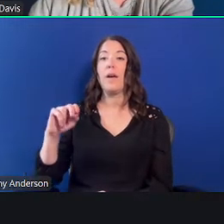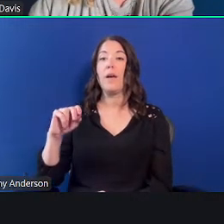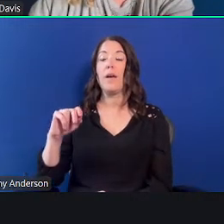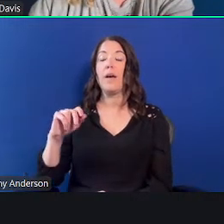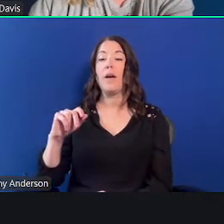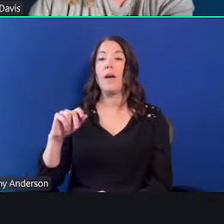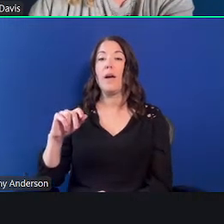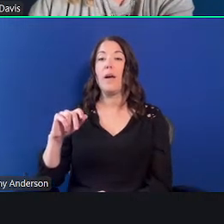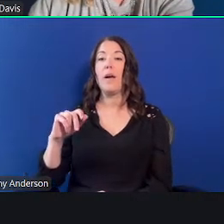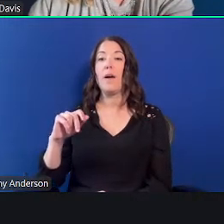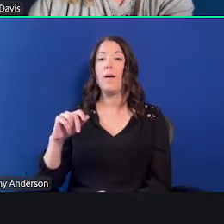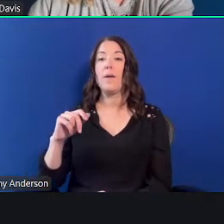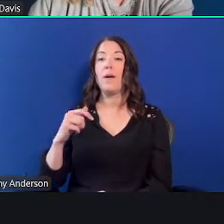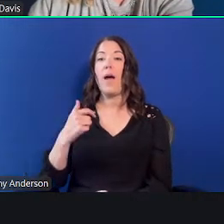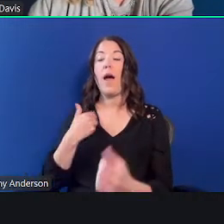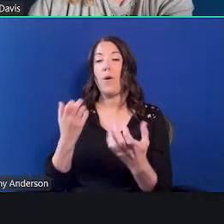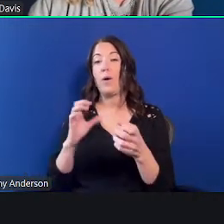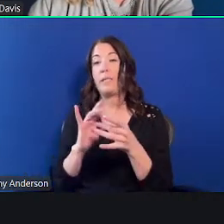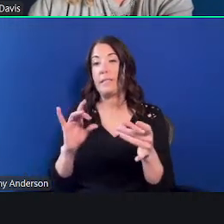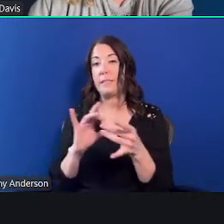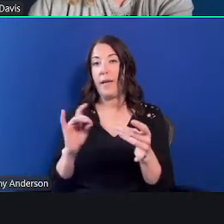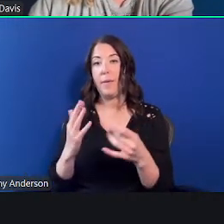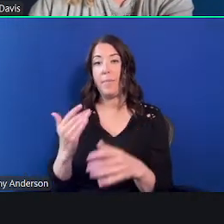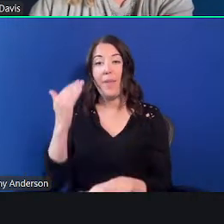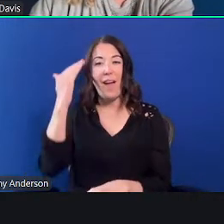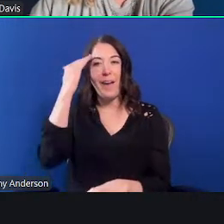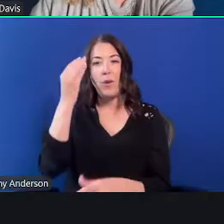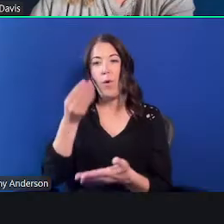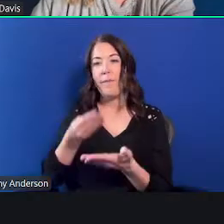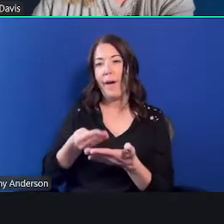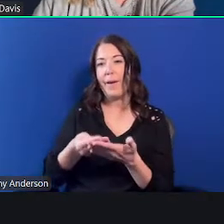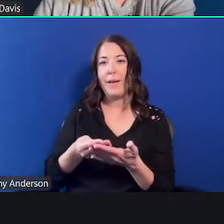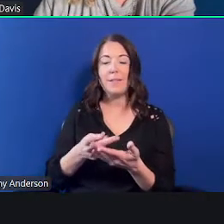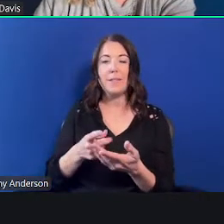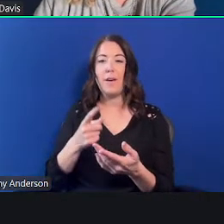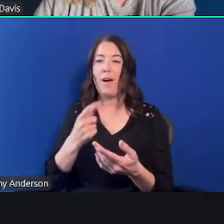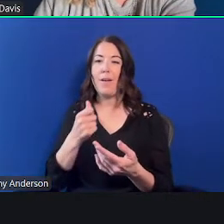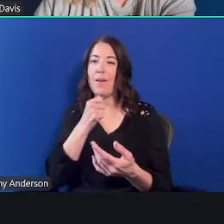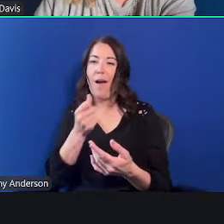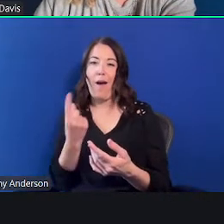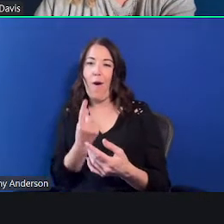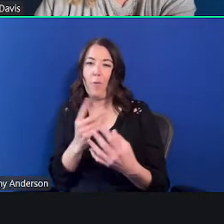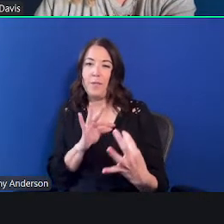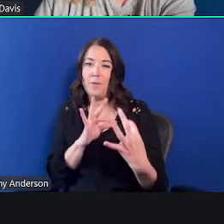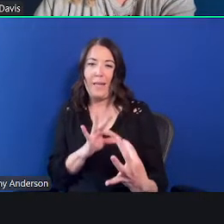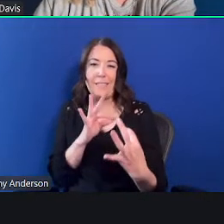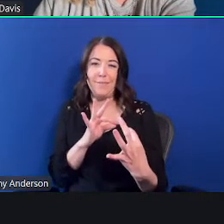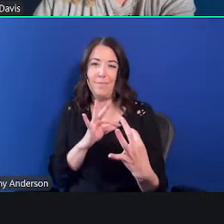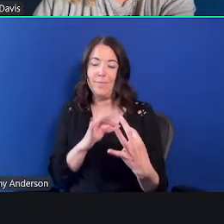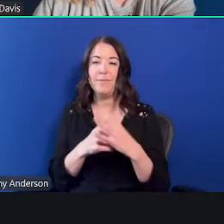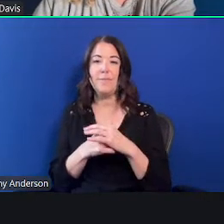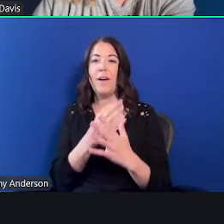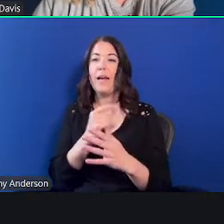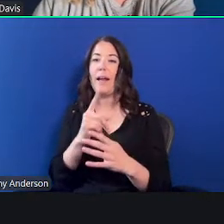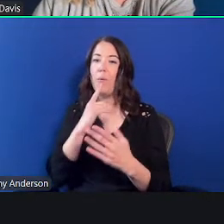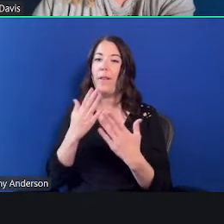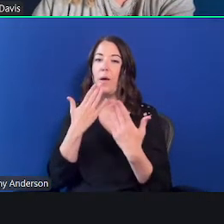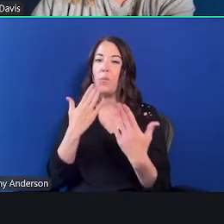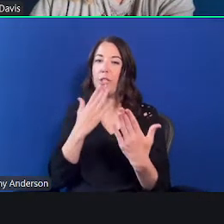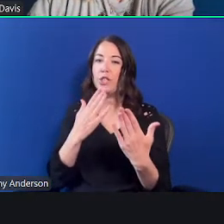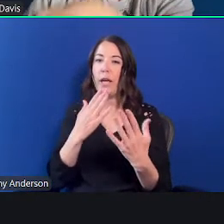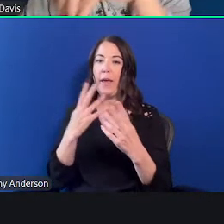that the finances aren't always ideal, and I appreciate it being brought to our